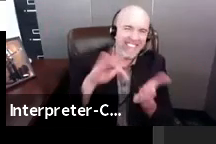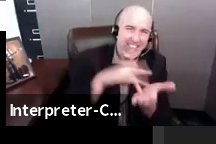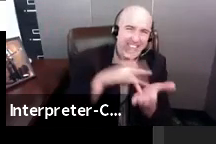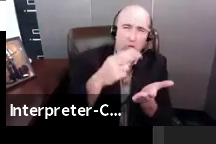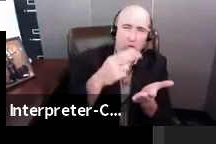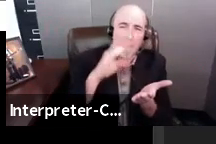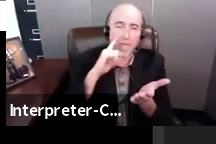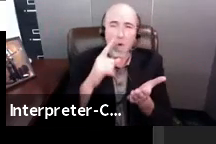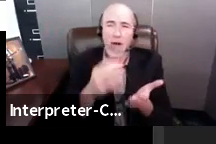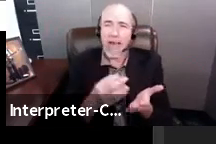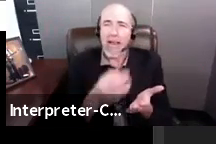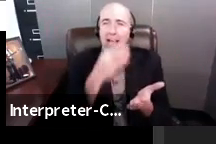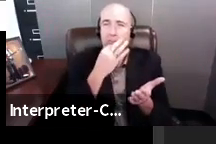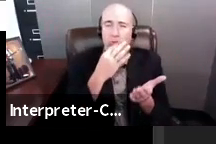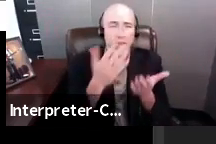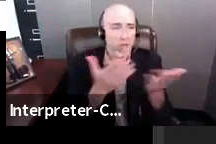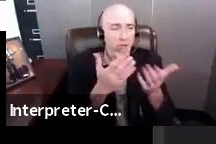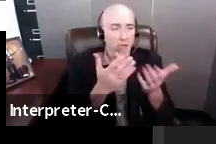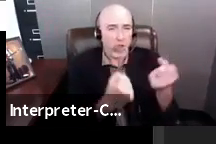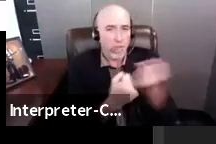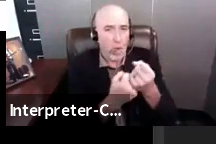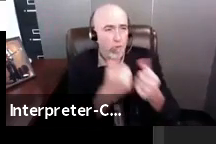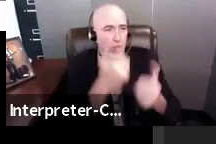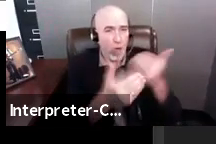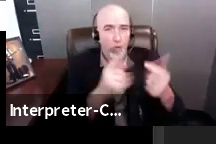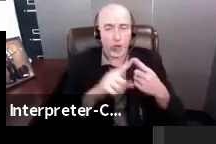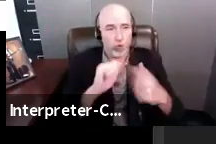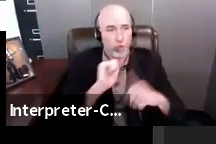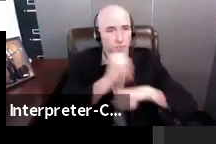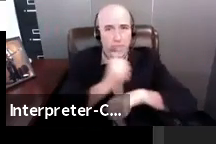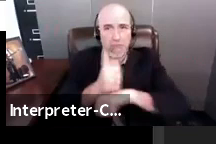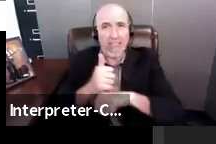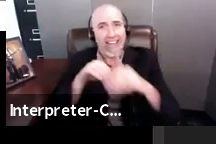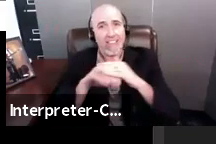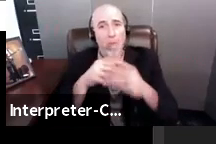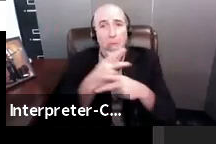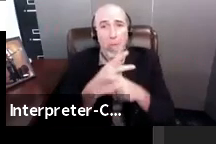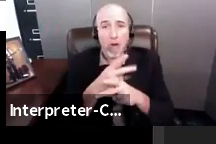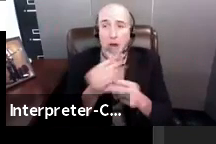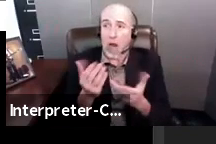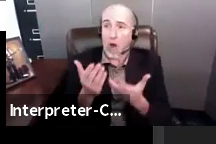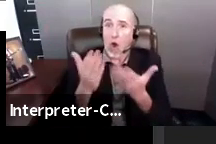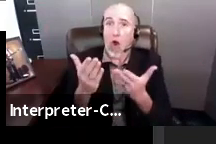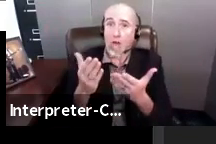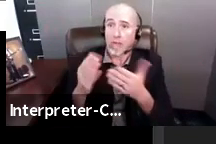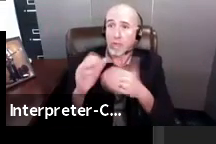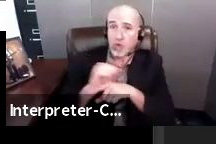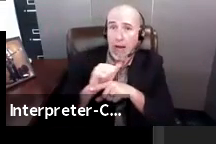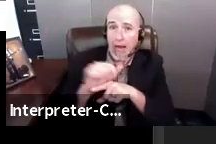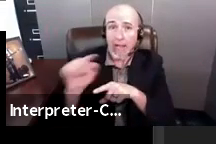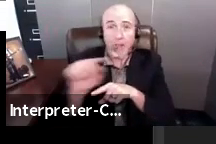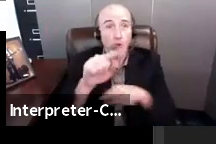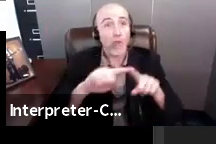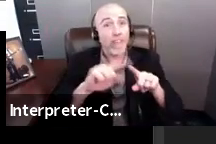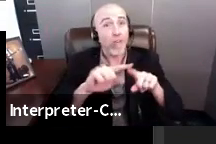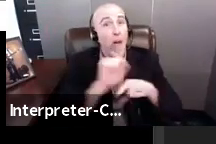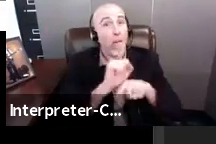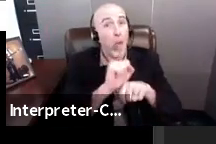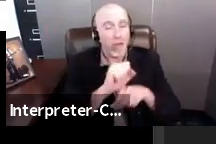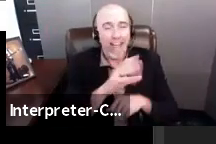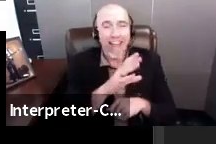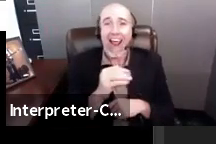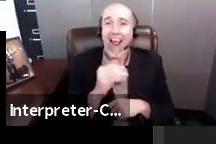accessibility-related expertise, supports processes to create accessible products, offers accessibility training to our employees, and is home